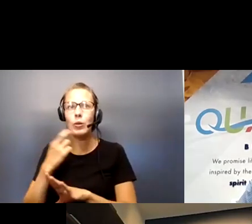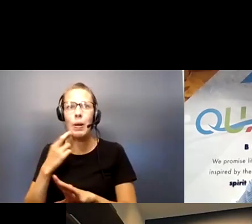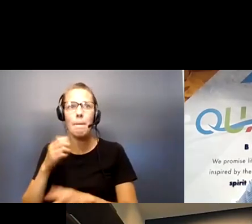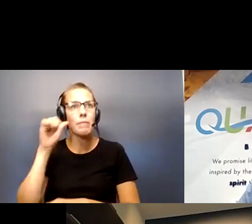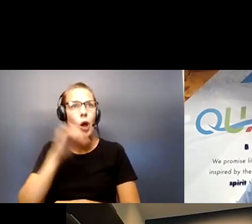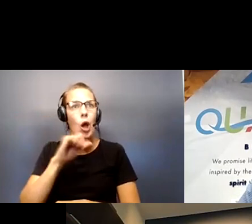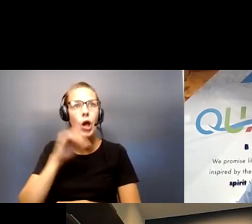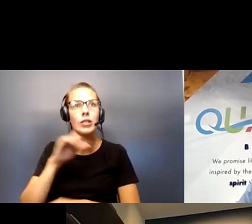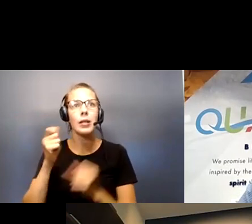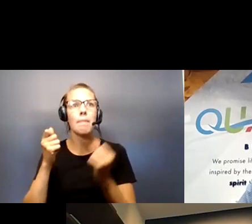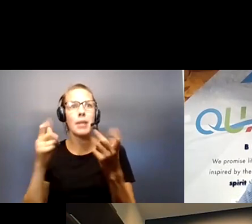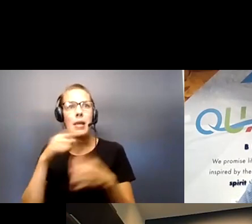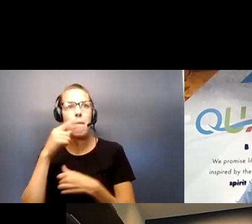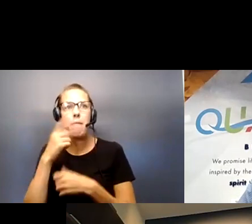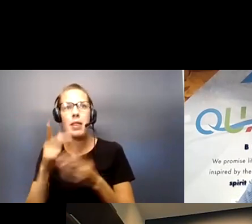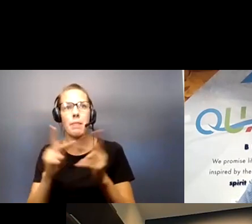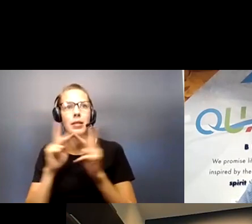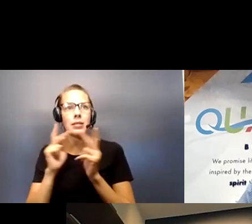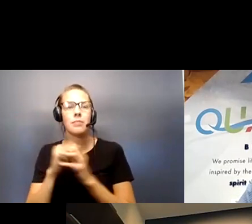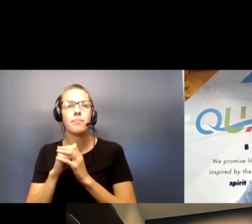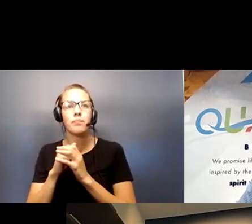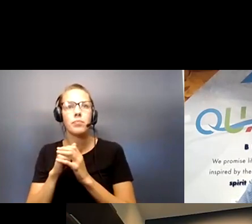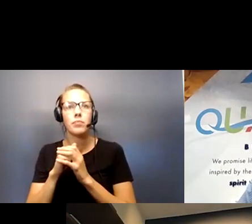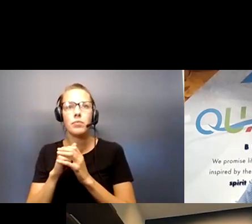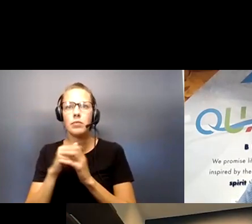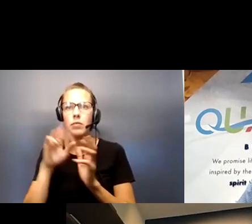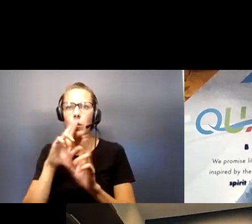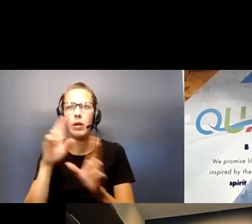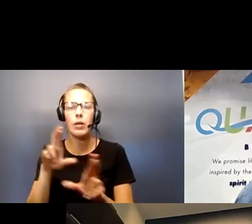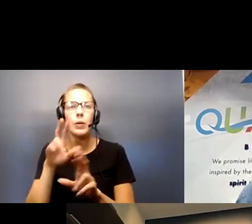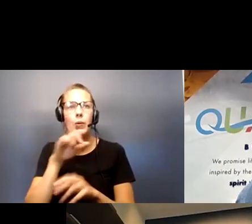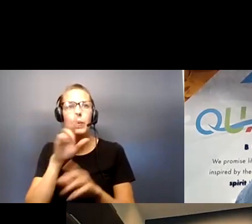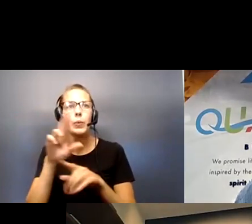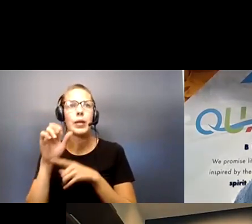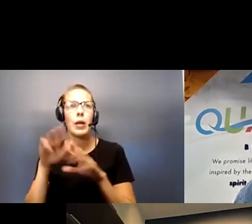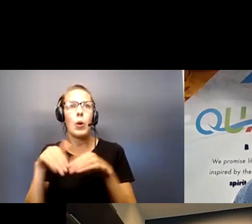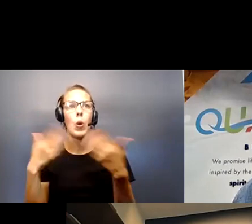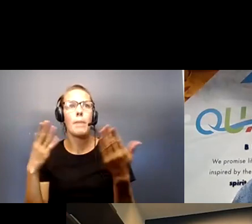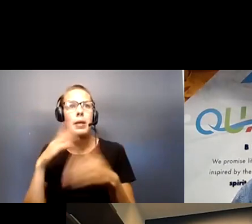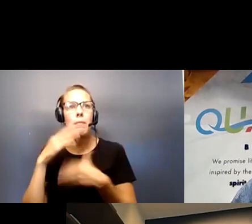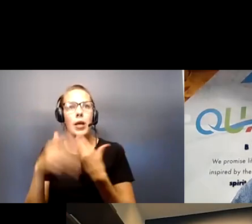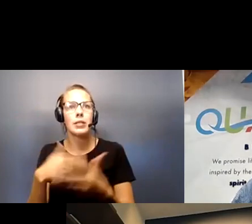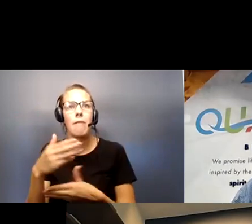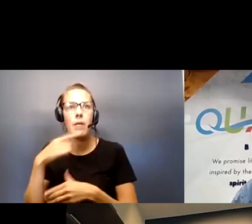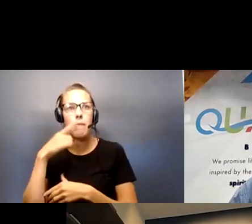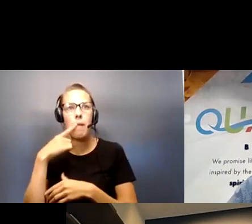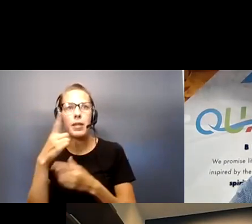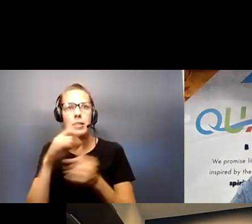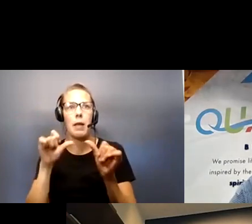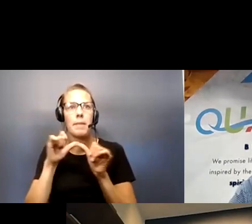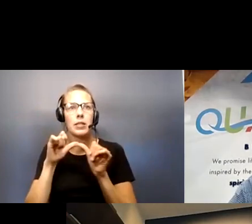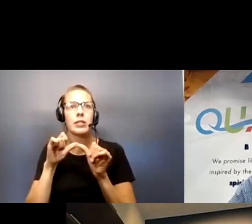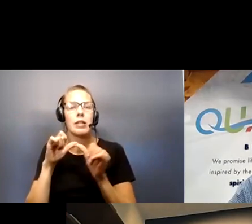bars, and many public places. We then responded to the reopening process of public spaces and establishments, and